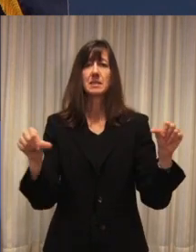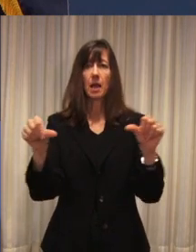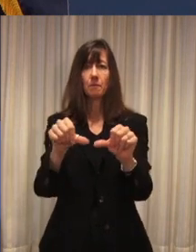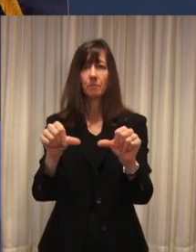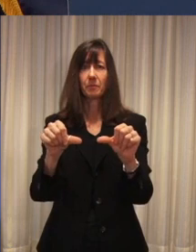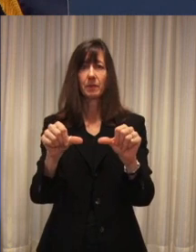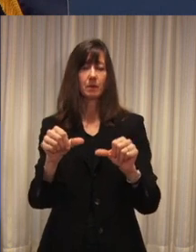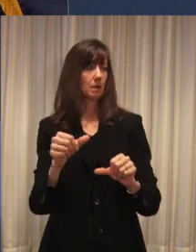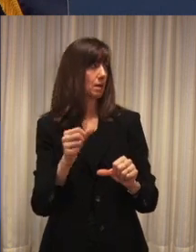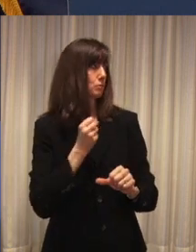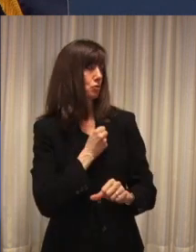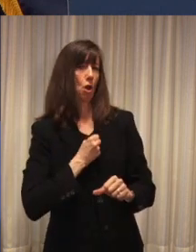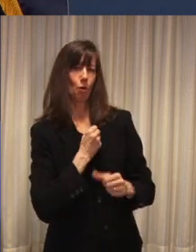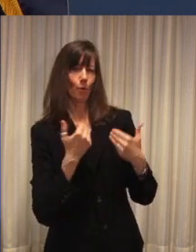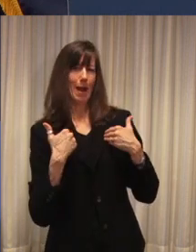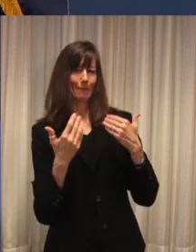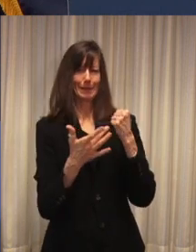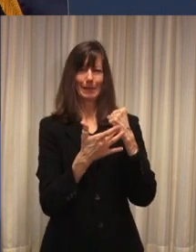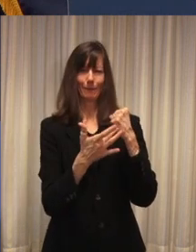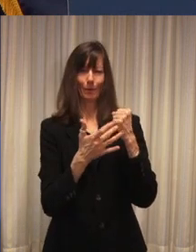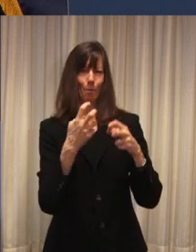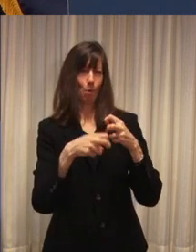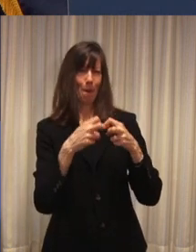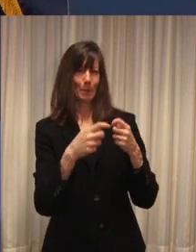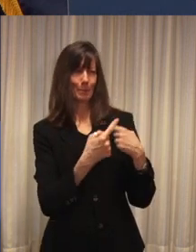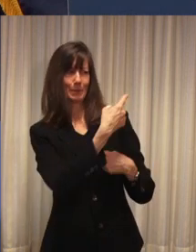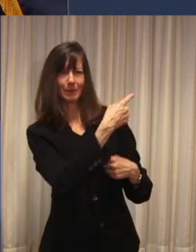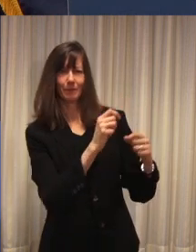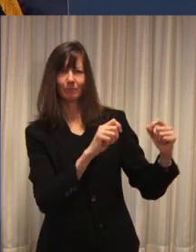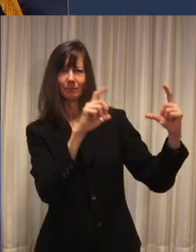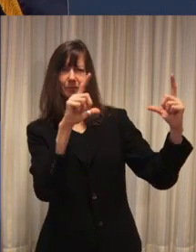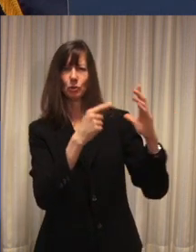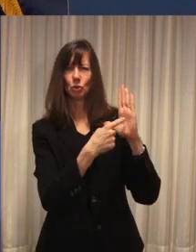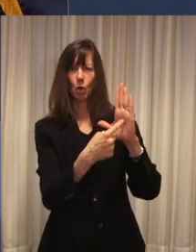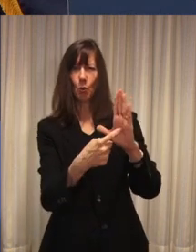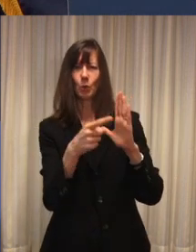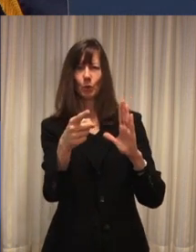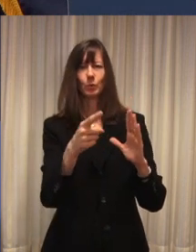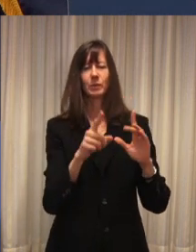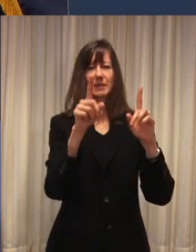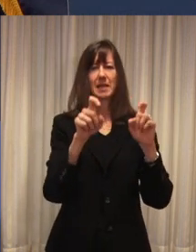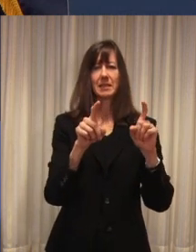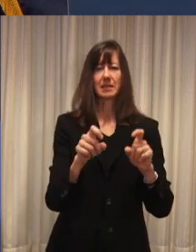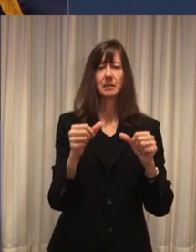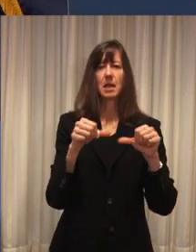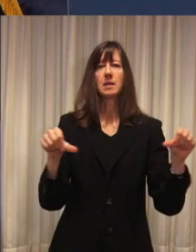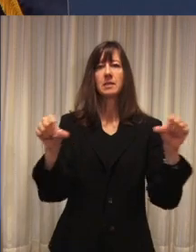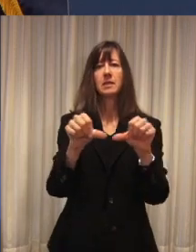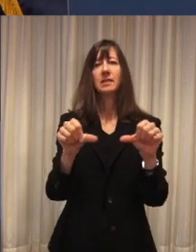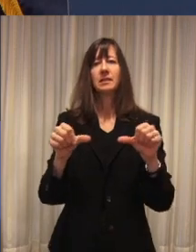All right, we're having some technical difficulties on that. So